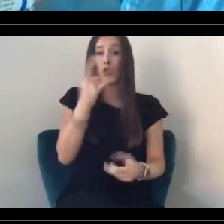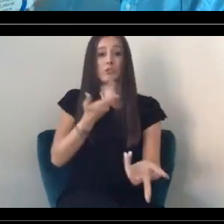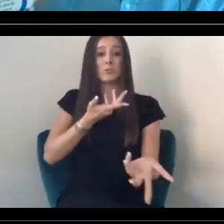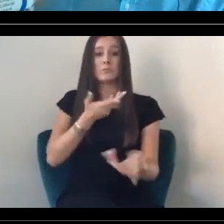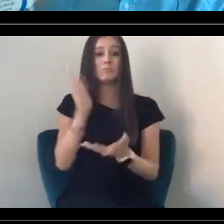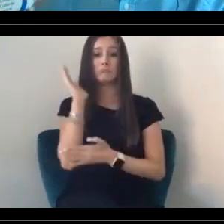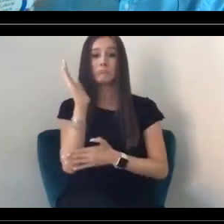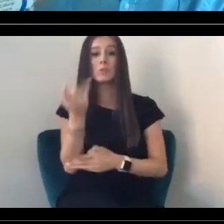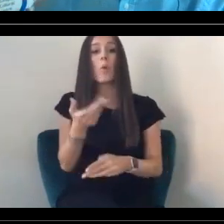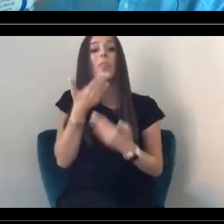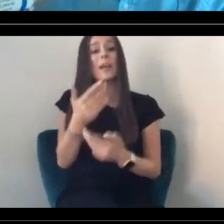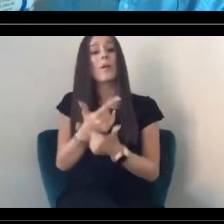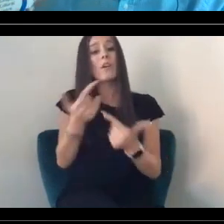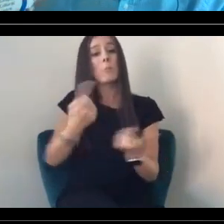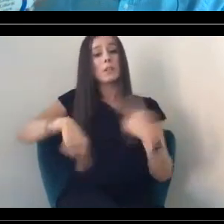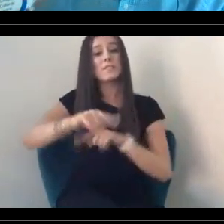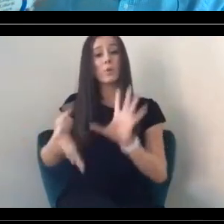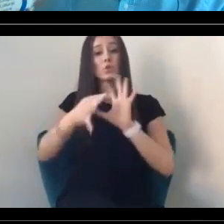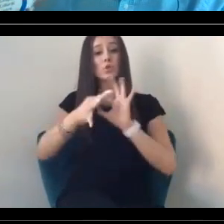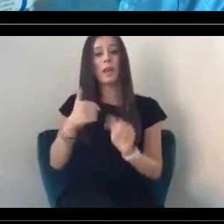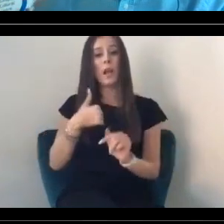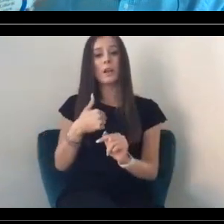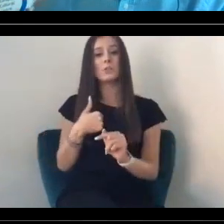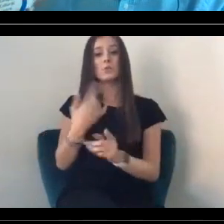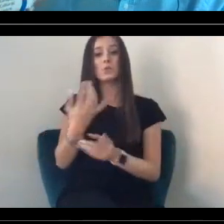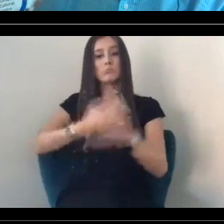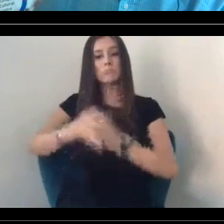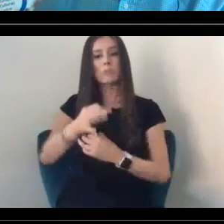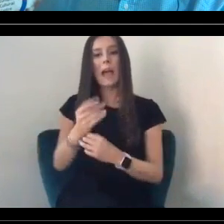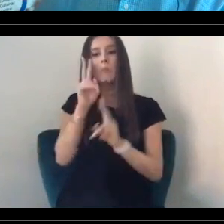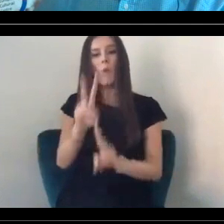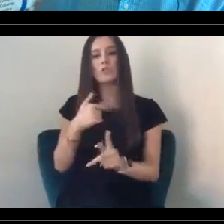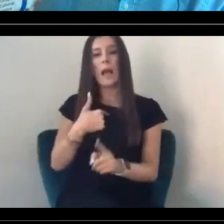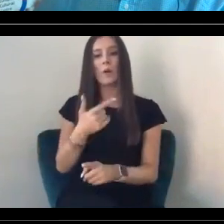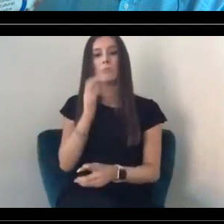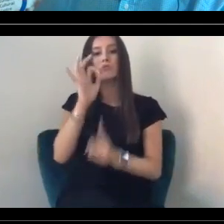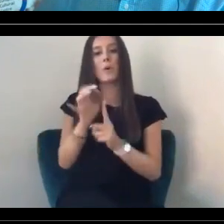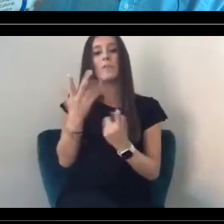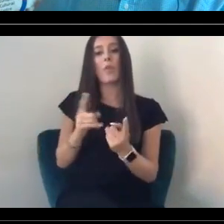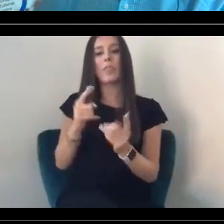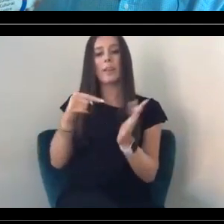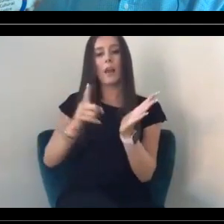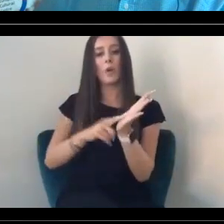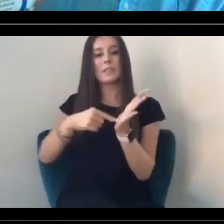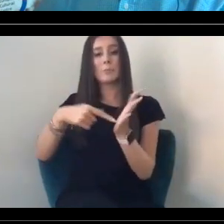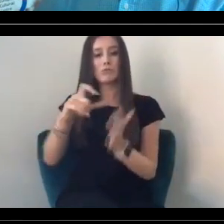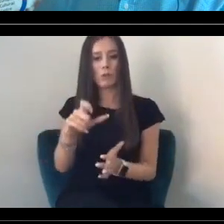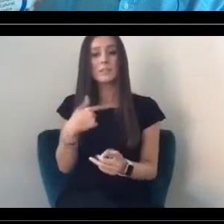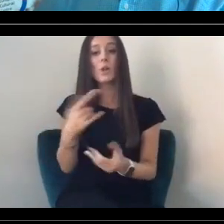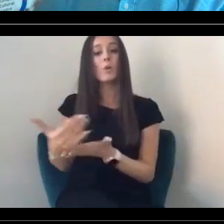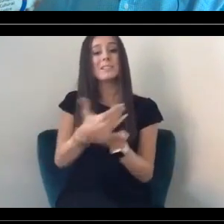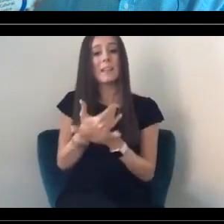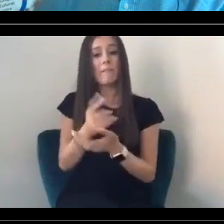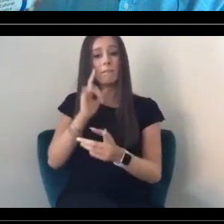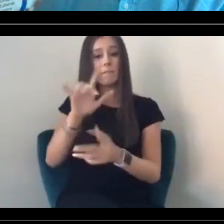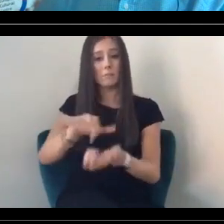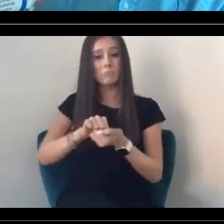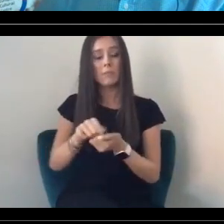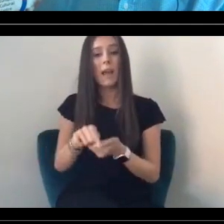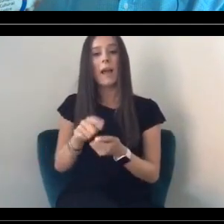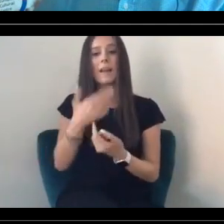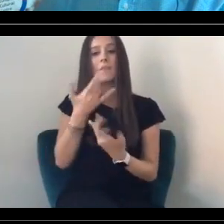for joining us to discuss the latest proposals for the Lower Thames Crossing. So please do stay safe and have a great evening. Bye-bye.